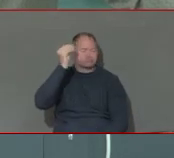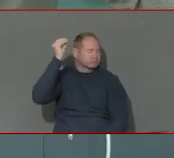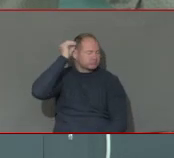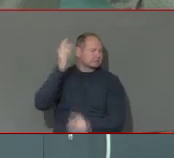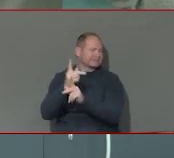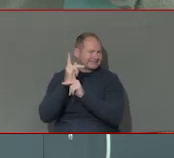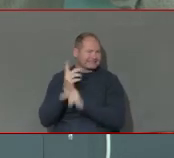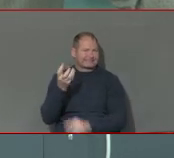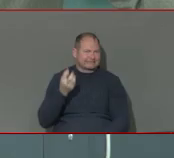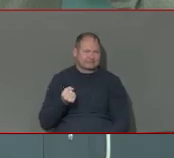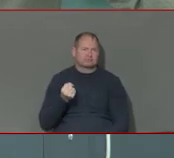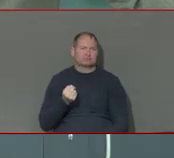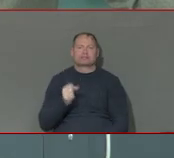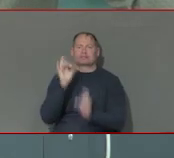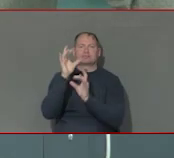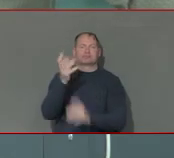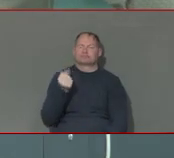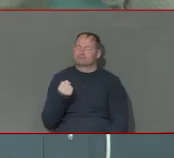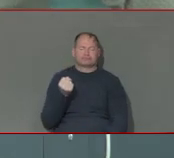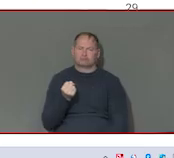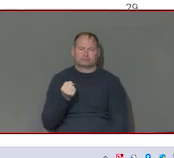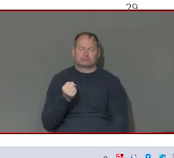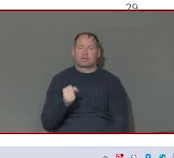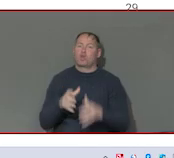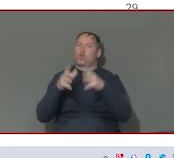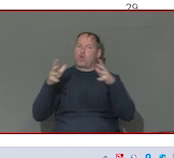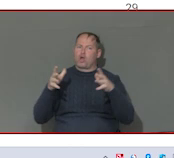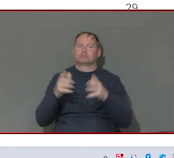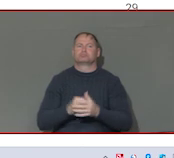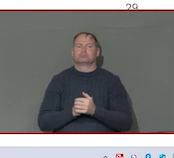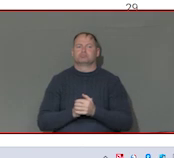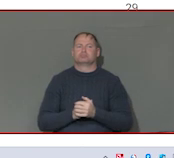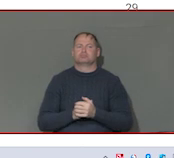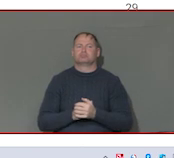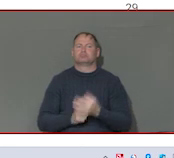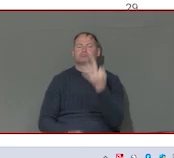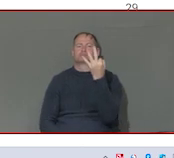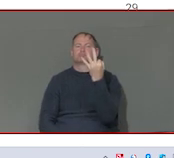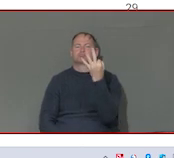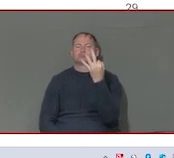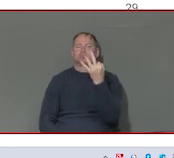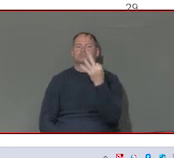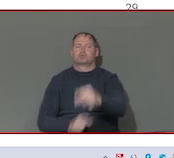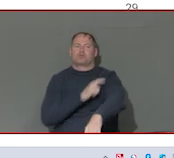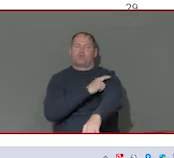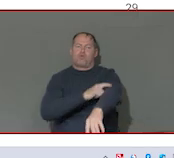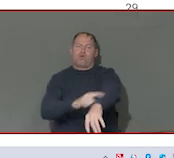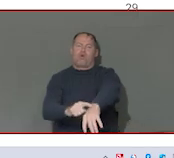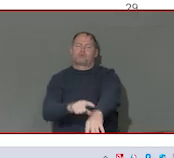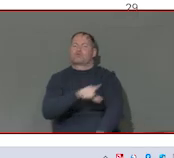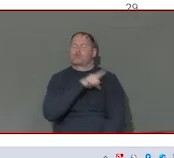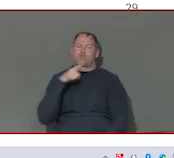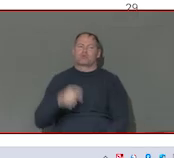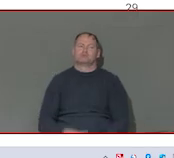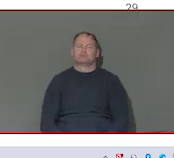just to store information. Then we have long upper arms. You just don't